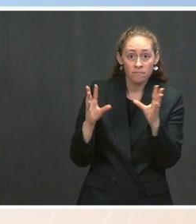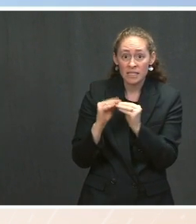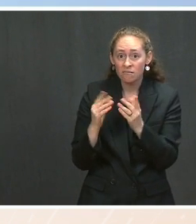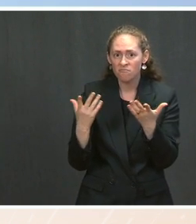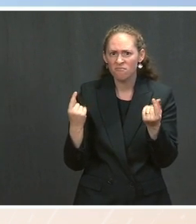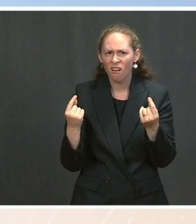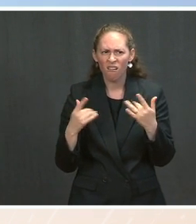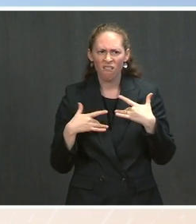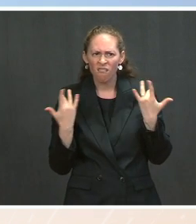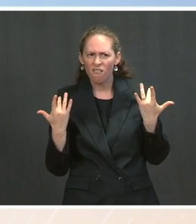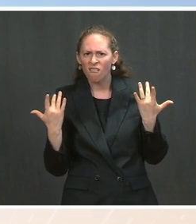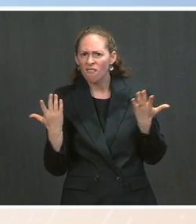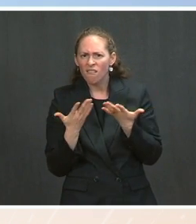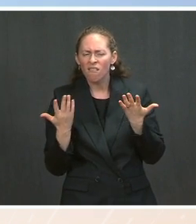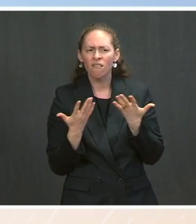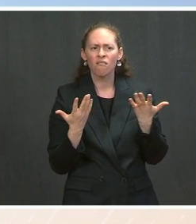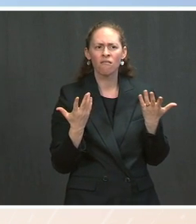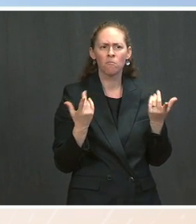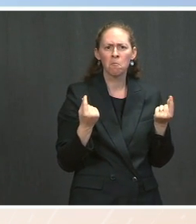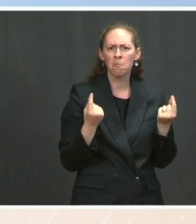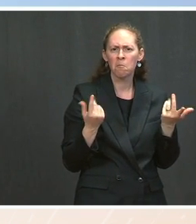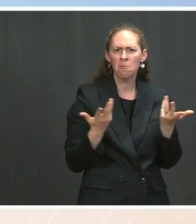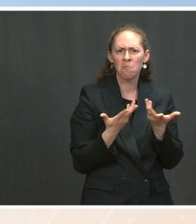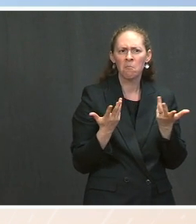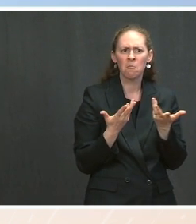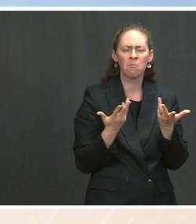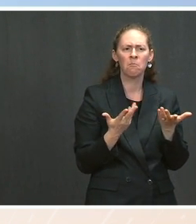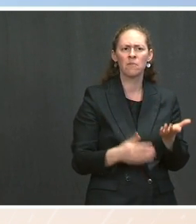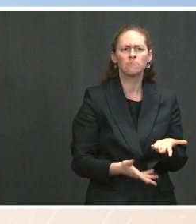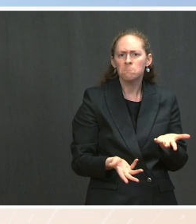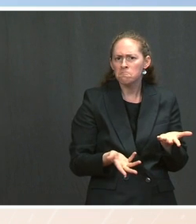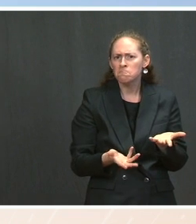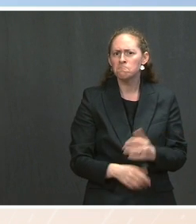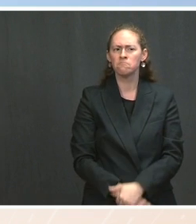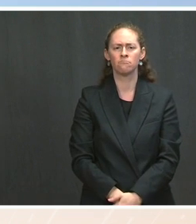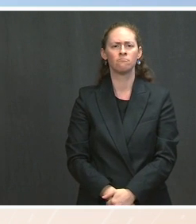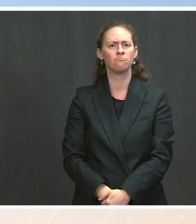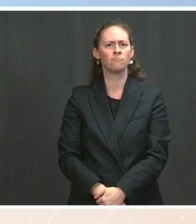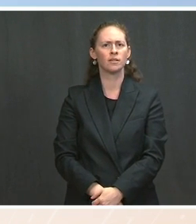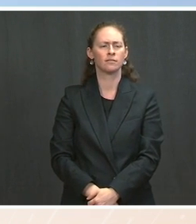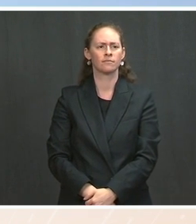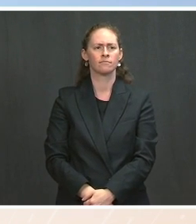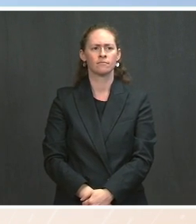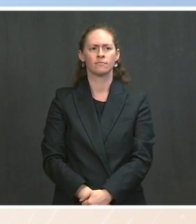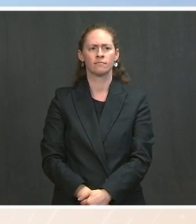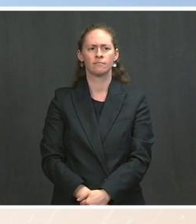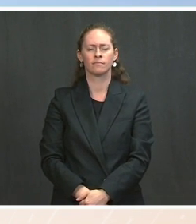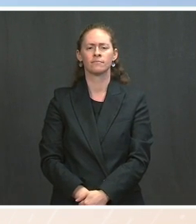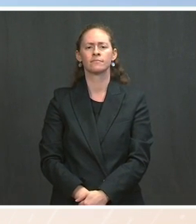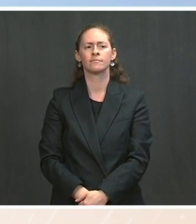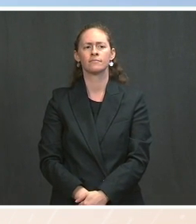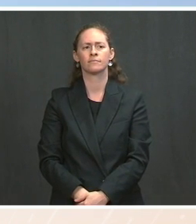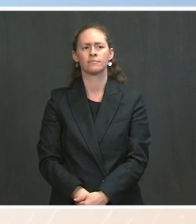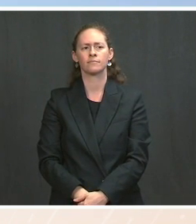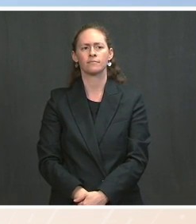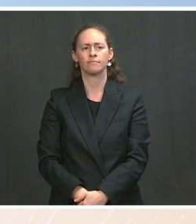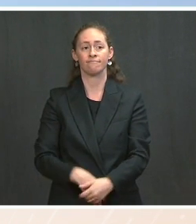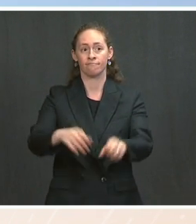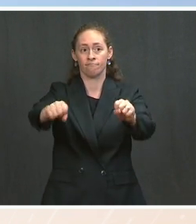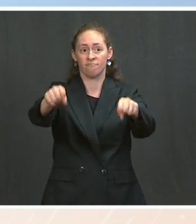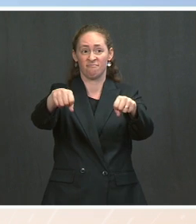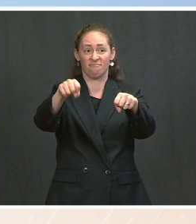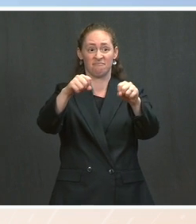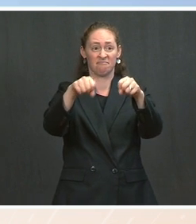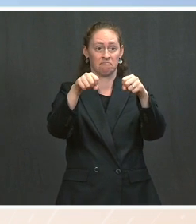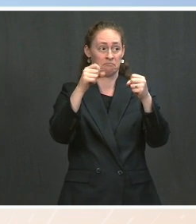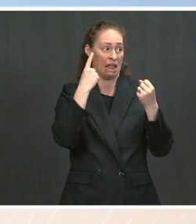where things stand and any movement that may or may not be happening? Sure. It is happening. It may be ongoing as we speak, but it started